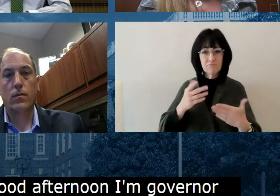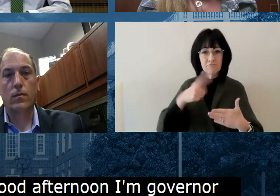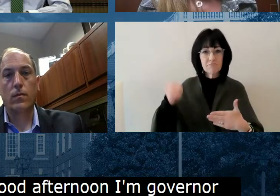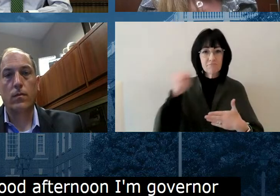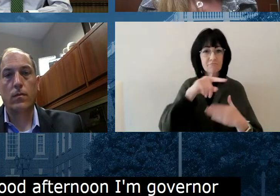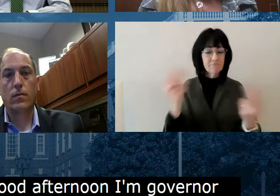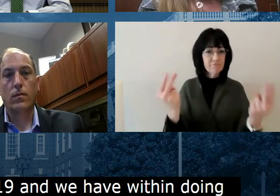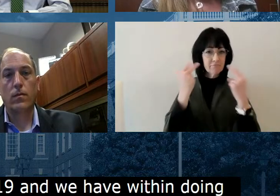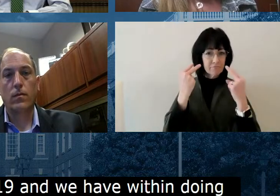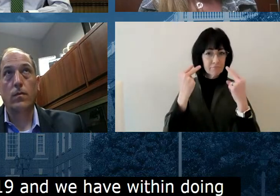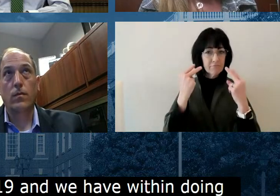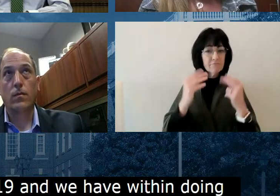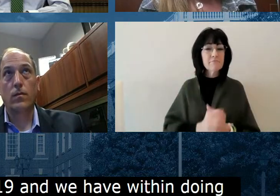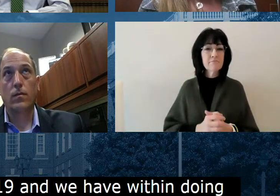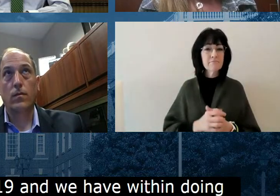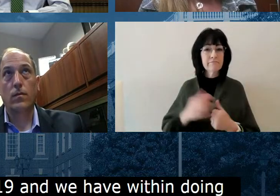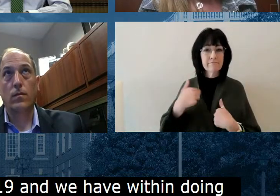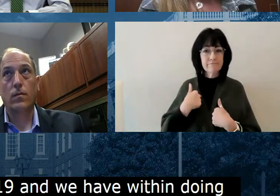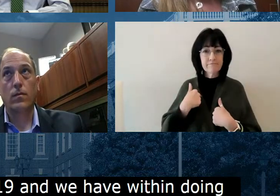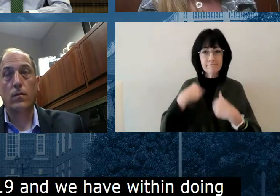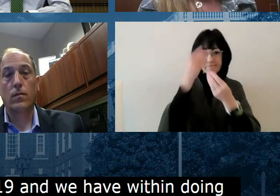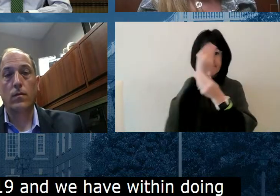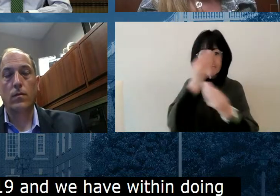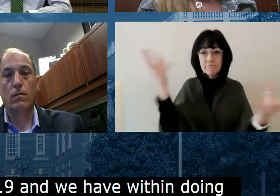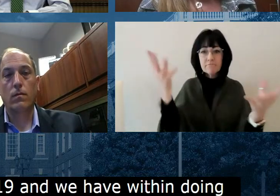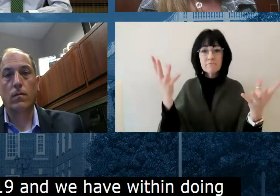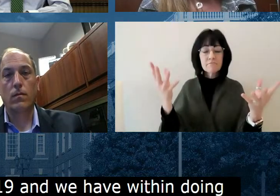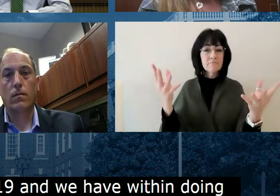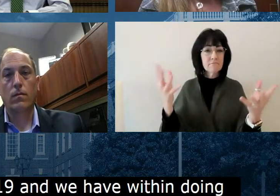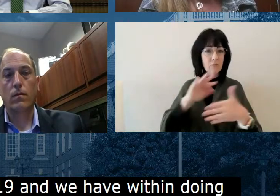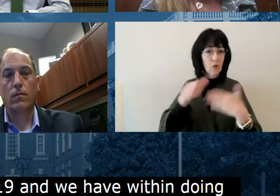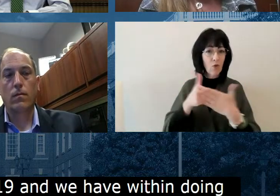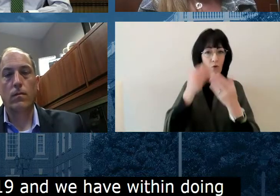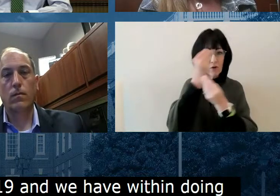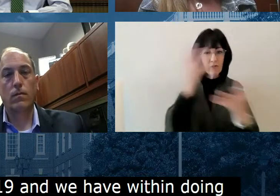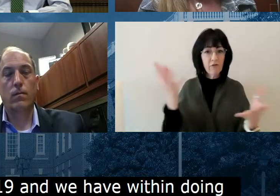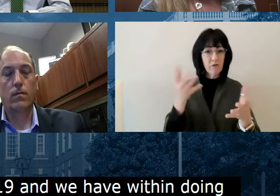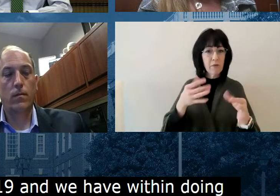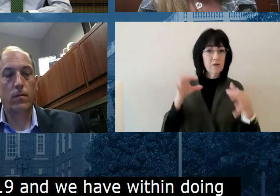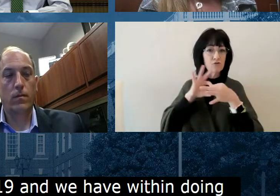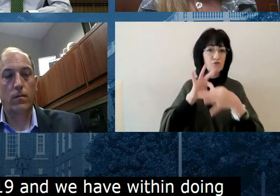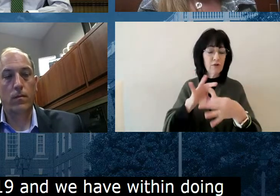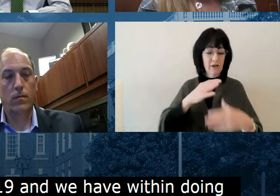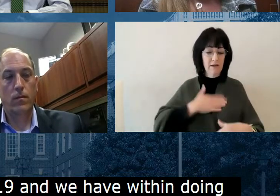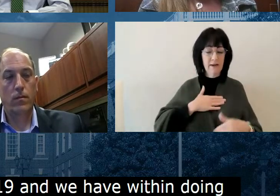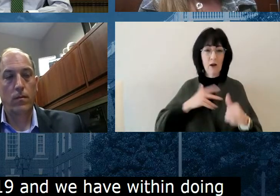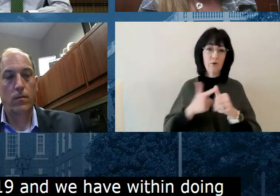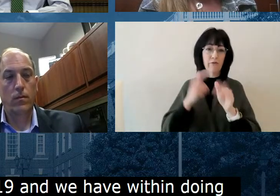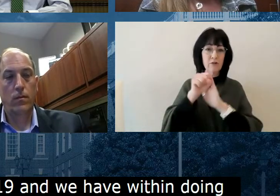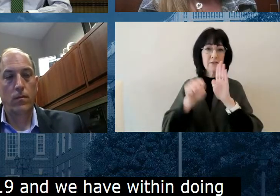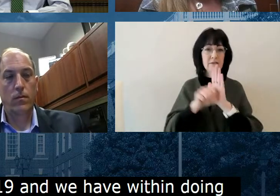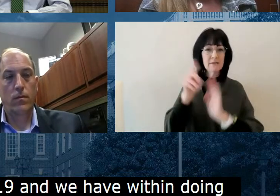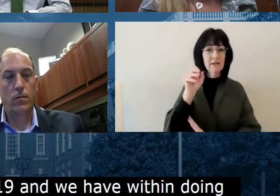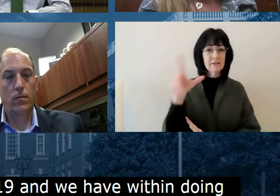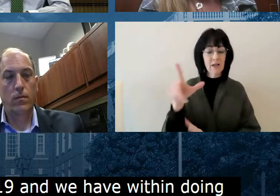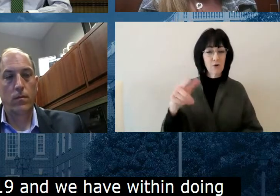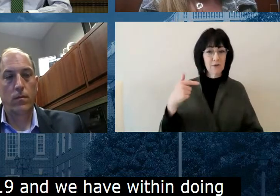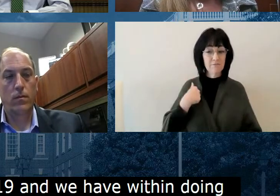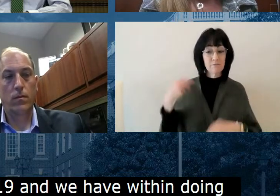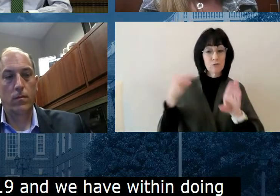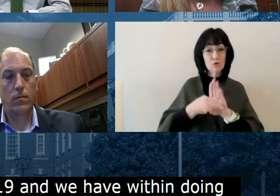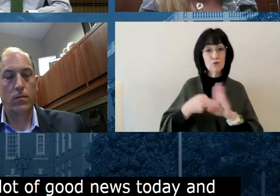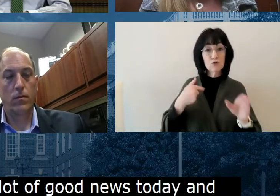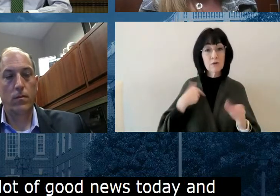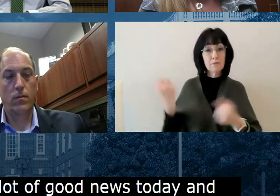on the situation here in the first state. We've got a lot of good news to present today. I'm joined again by Pam, our